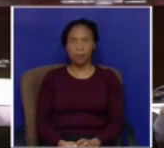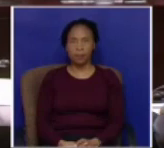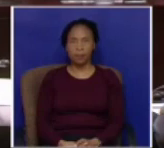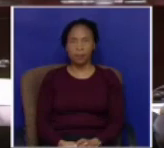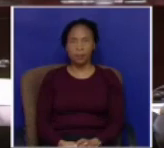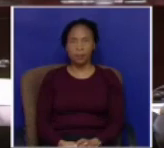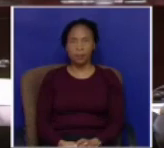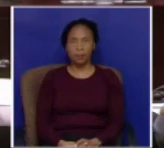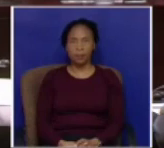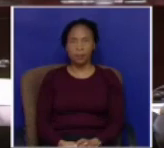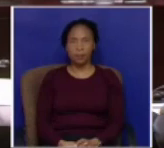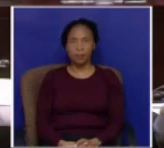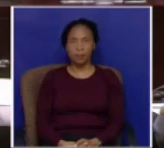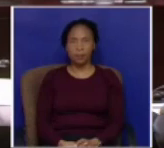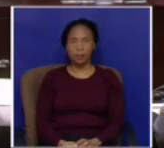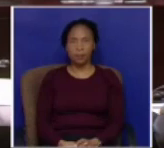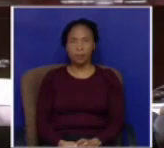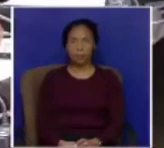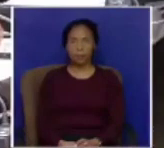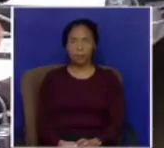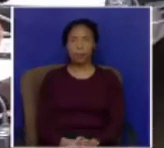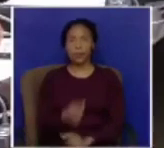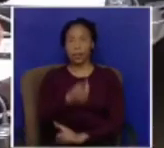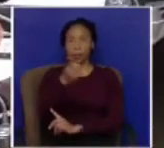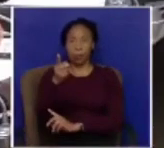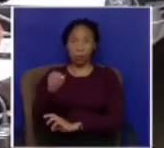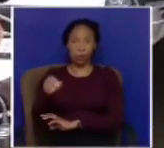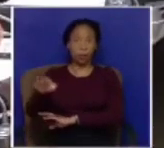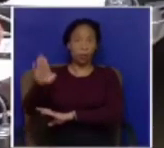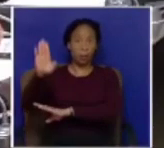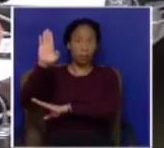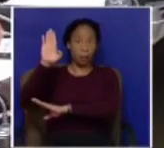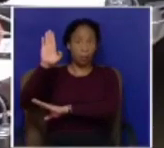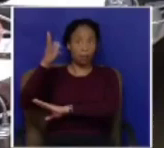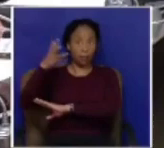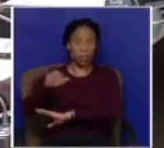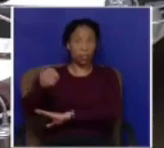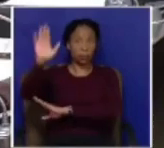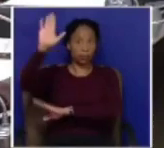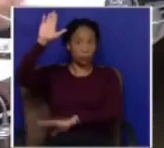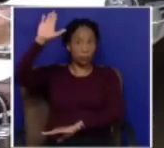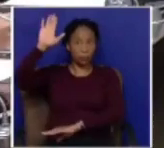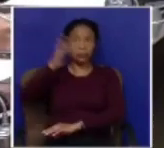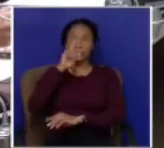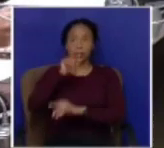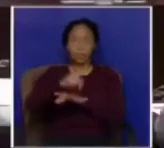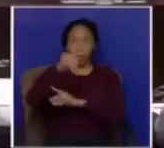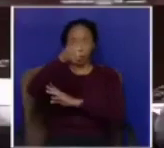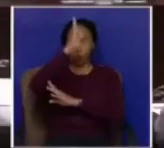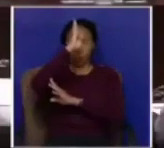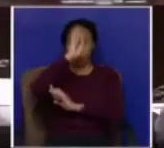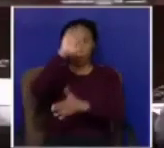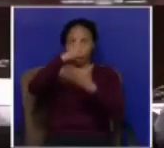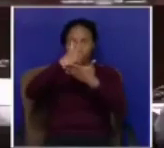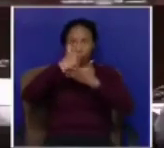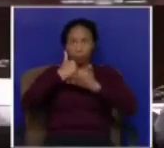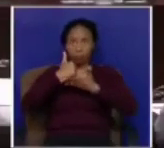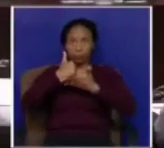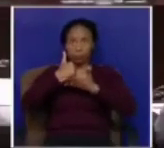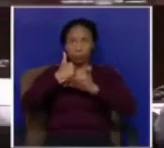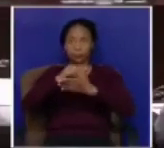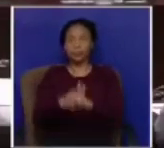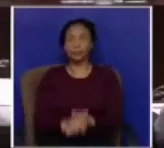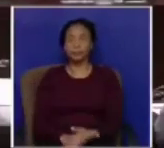best of my ability. Those who have taken the oath, raise your right hand and say, so help me God. So help me